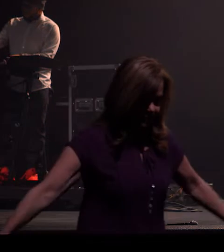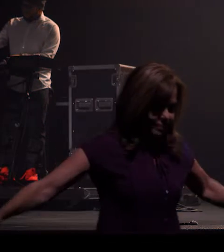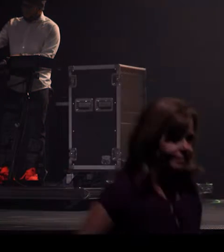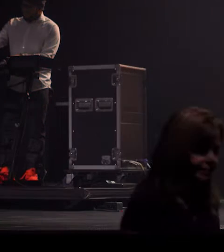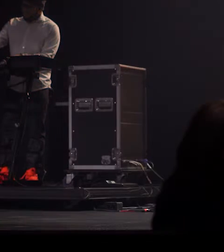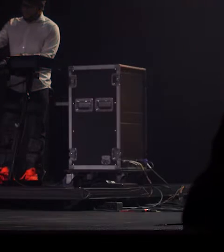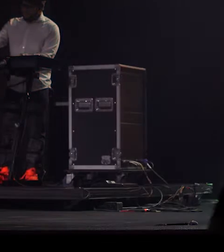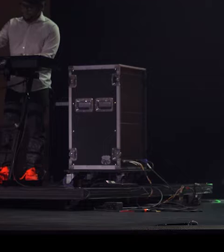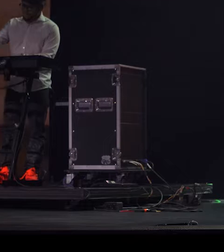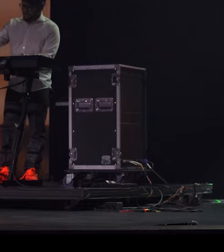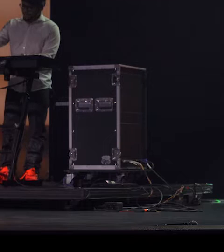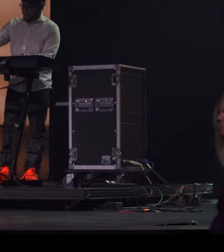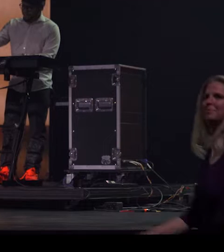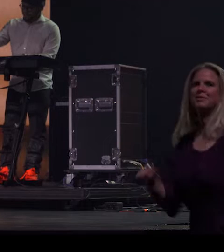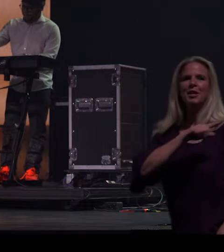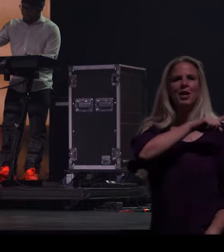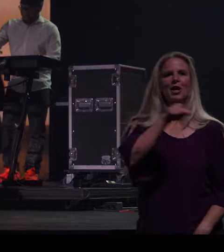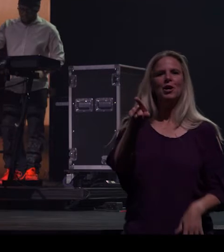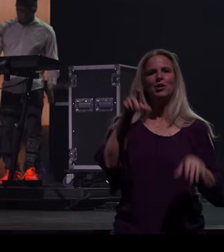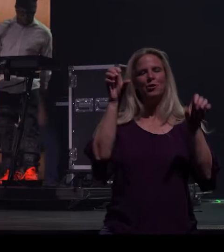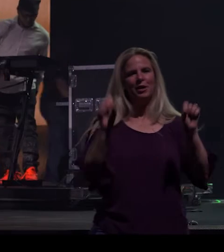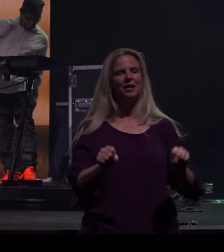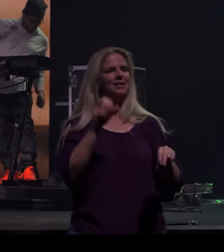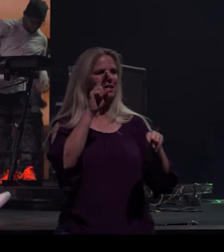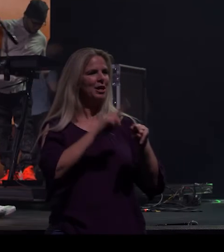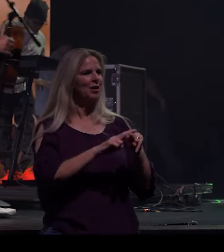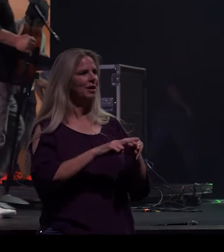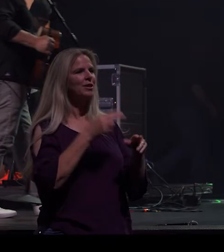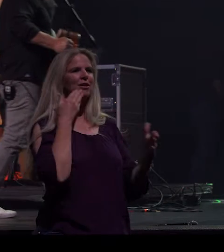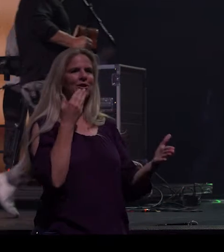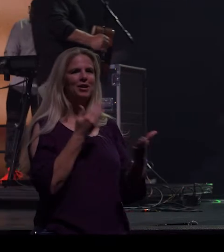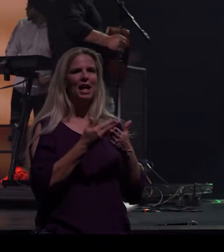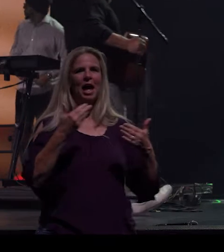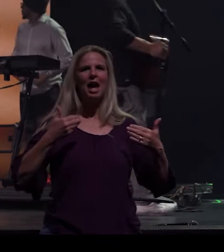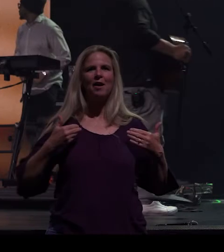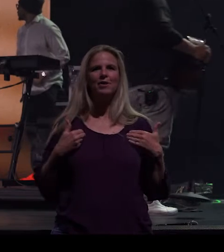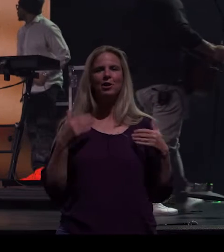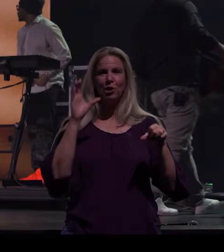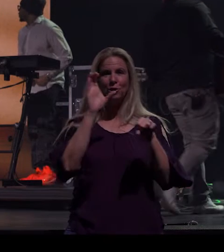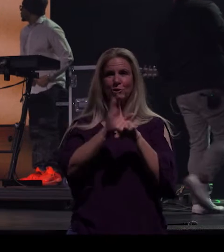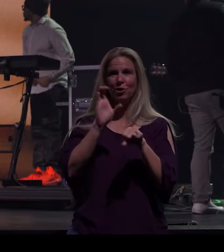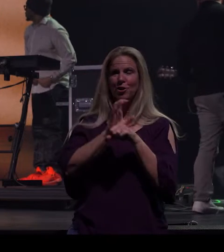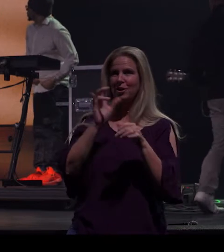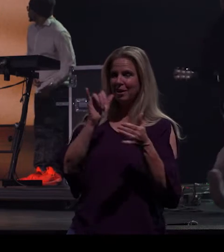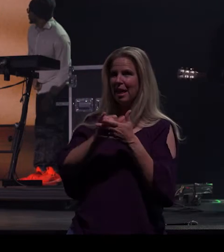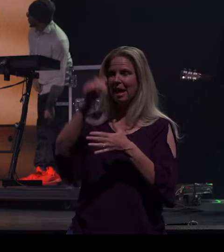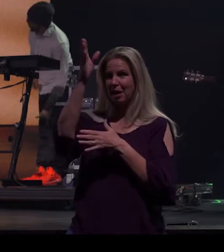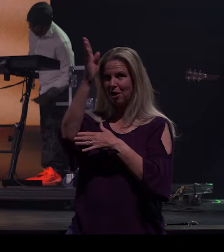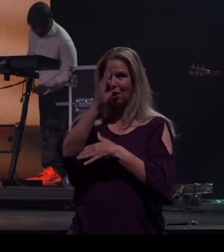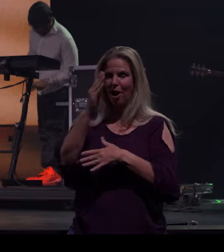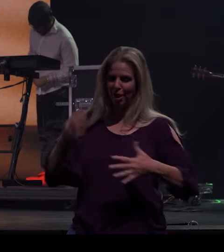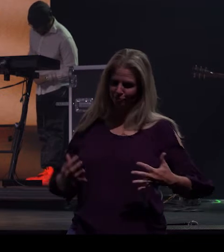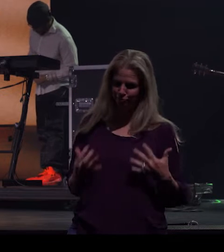You can have a seat. Isn't it good to be a part of a church where God's moving? I mean, God's moving all around us,